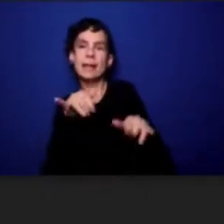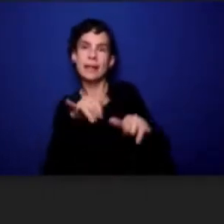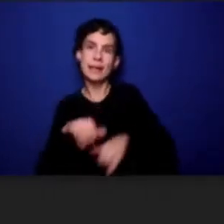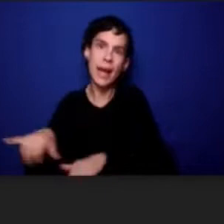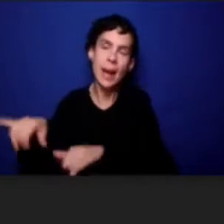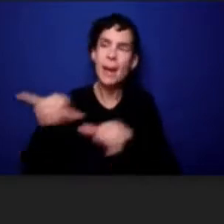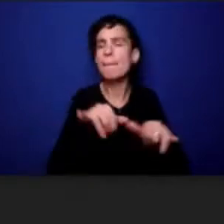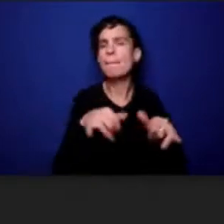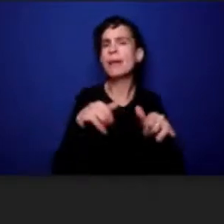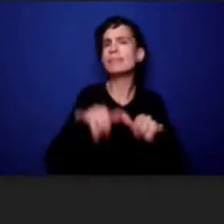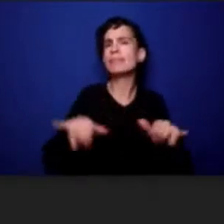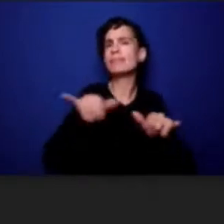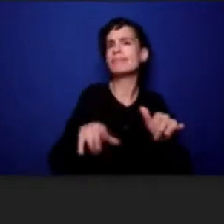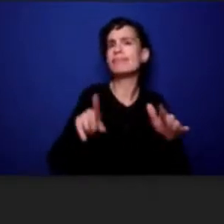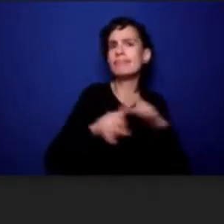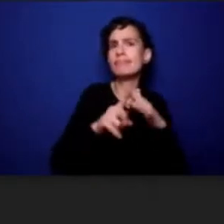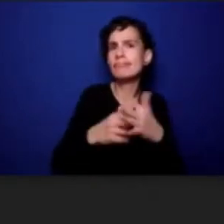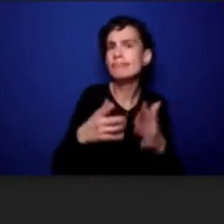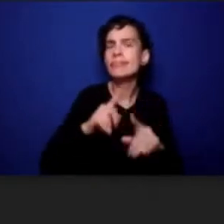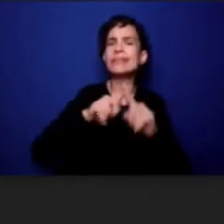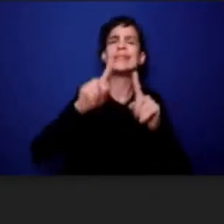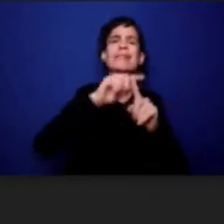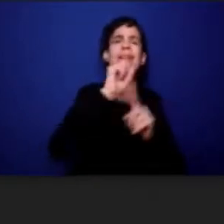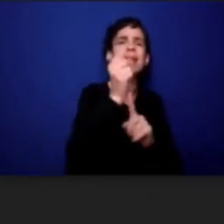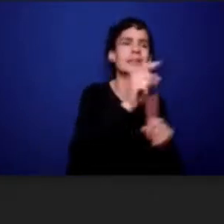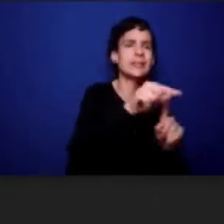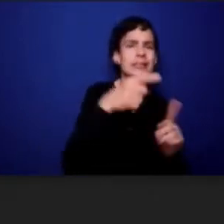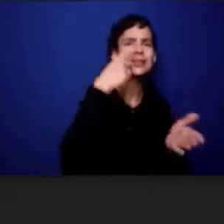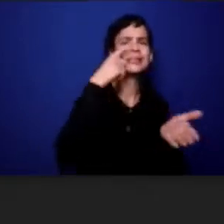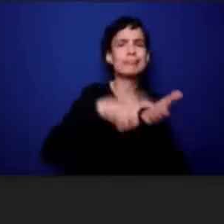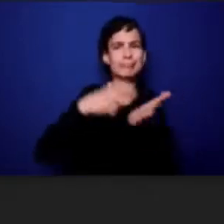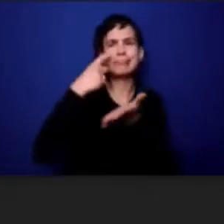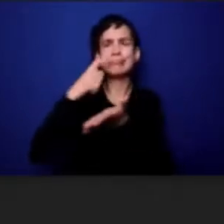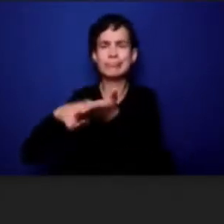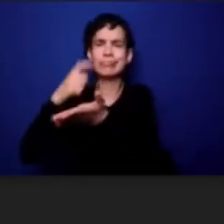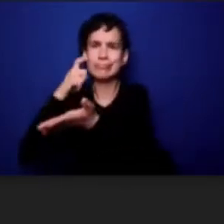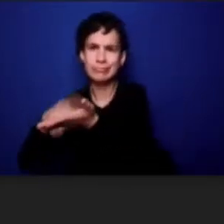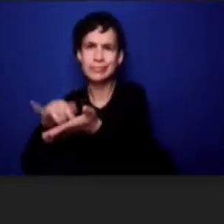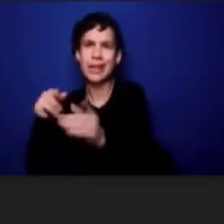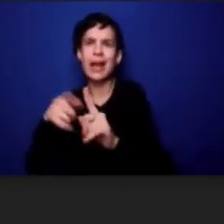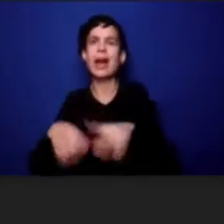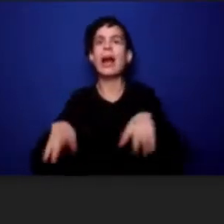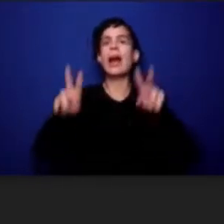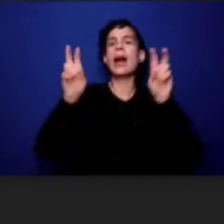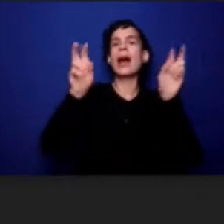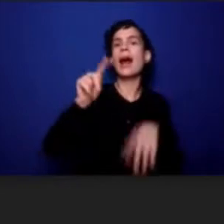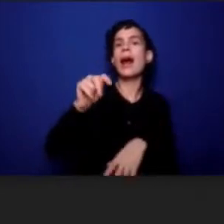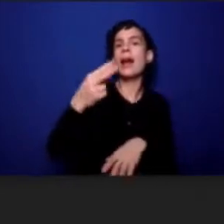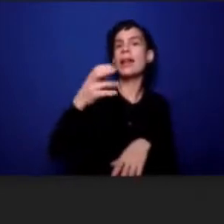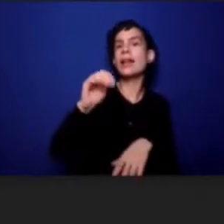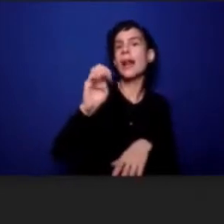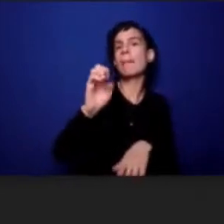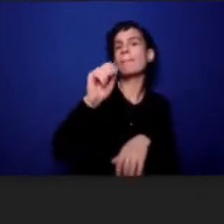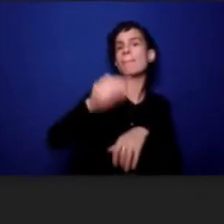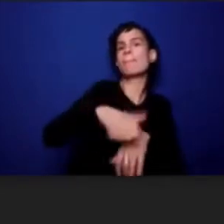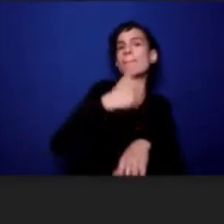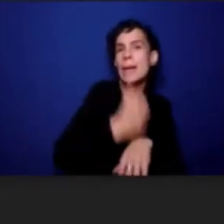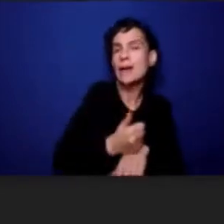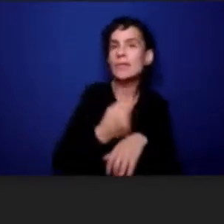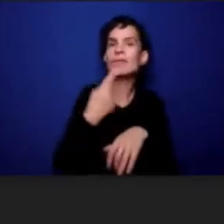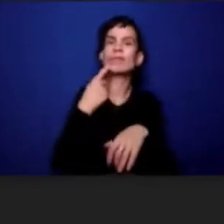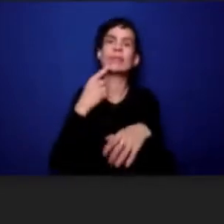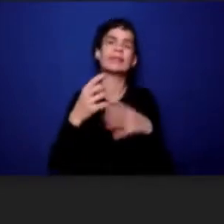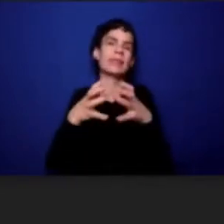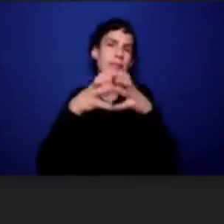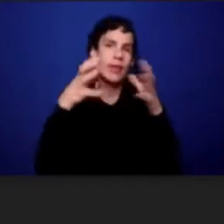that is, in many cases, identified as the sort of thematic basis of a lot of art